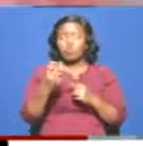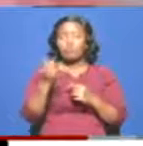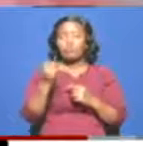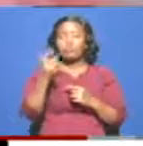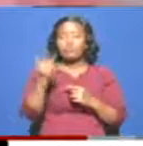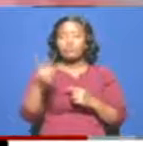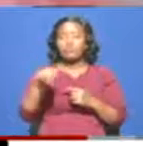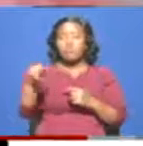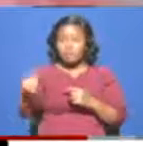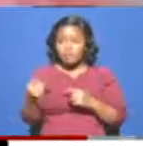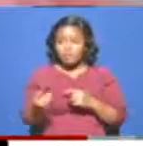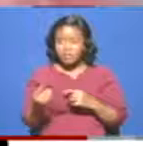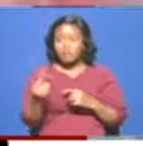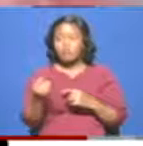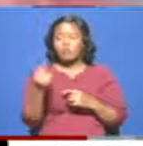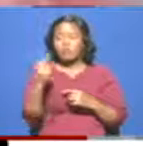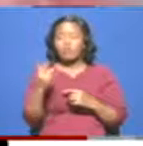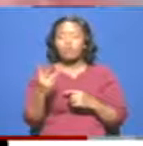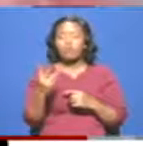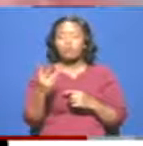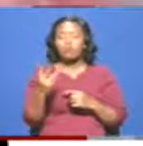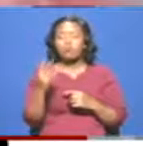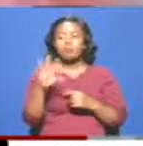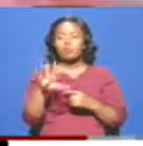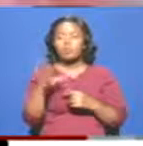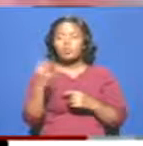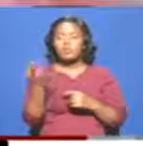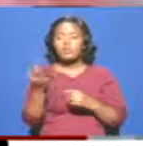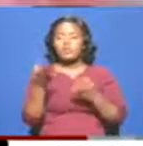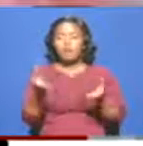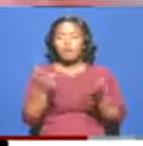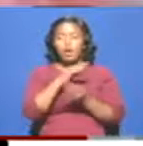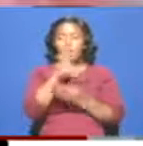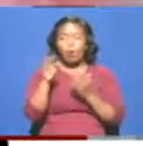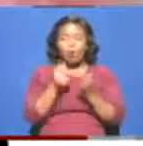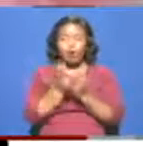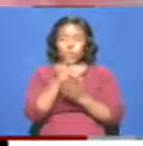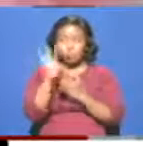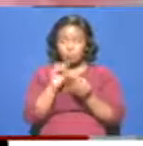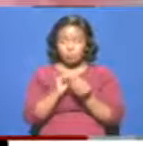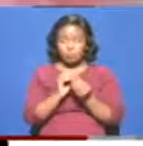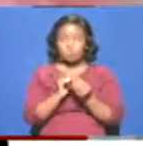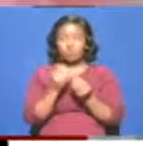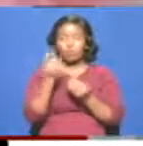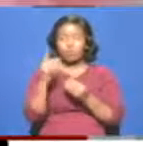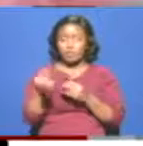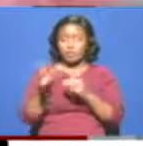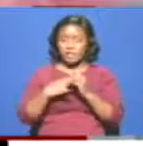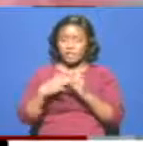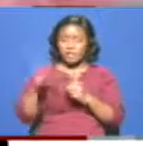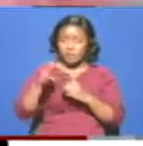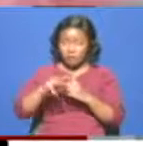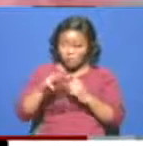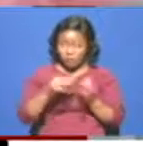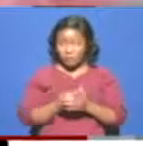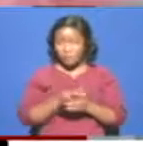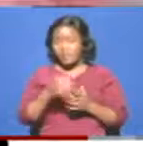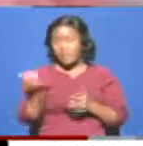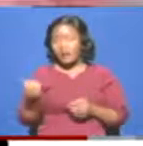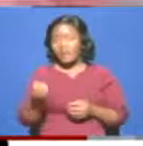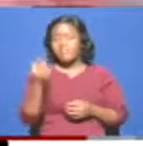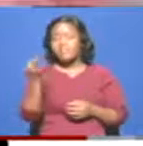254,453. Cumulative tests conducted so far are over 2.78 million. Three deaths have been reported, all being late deaths recorded